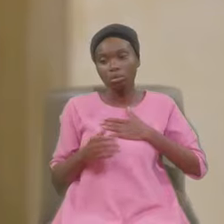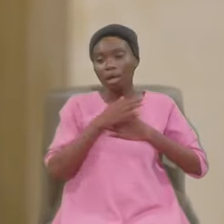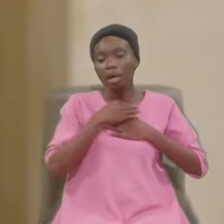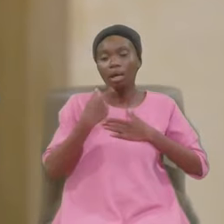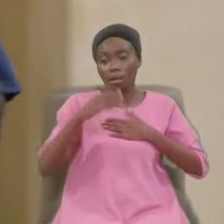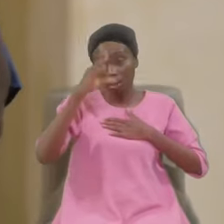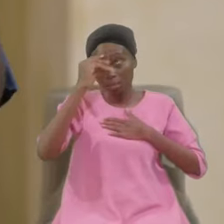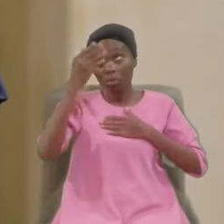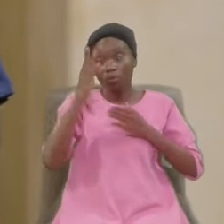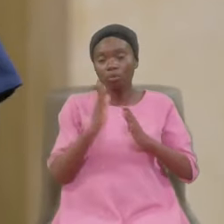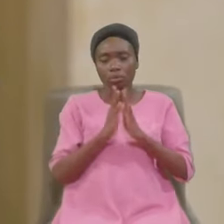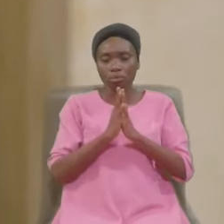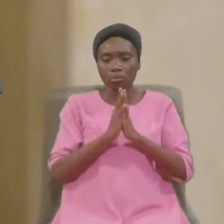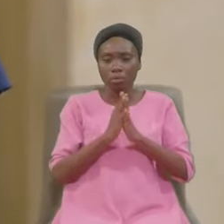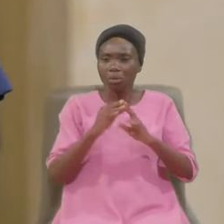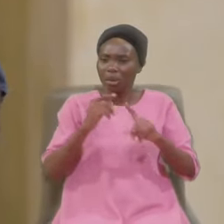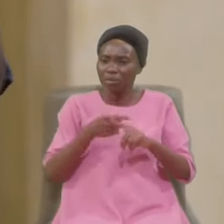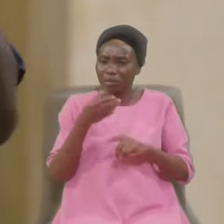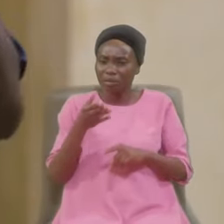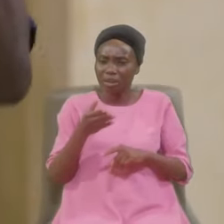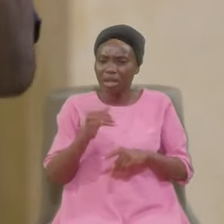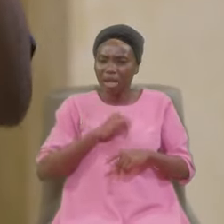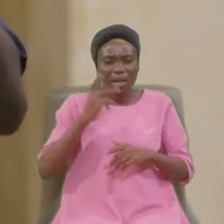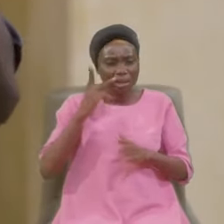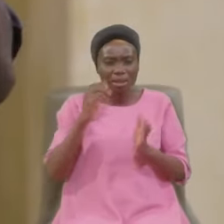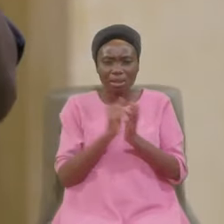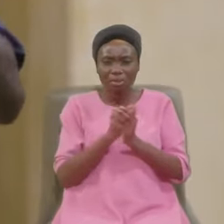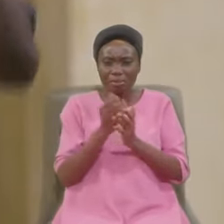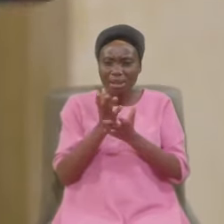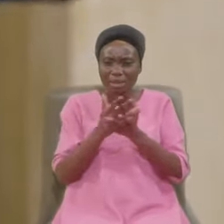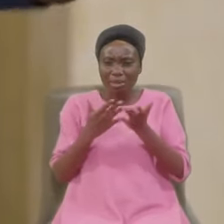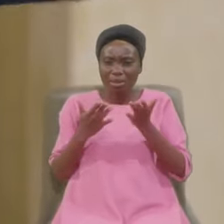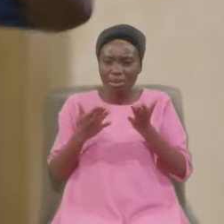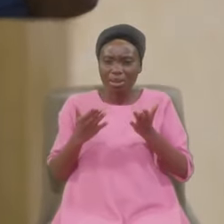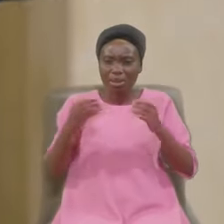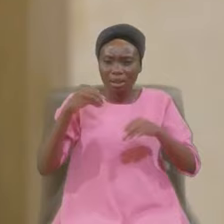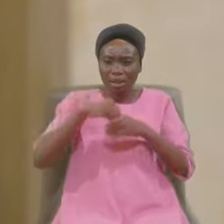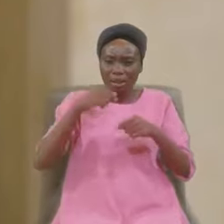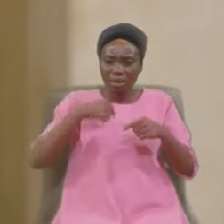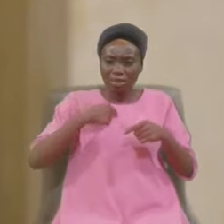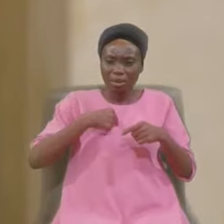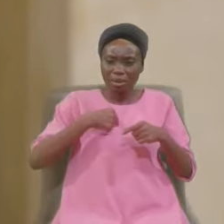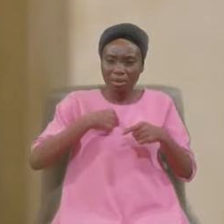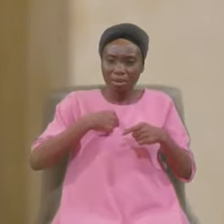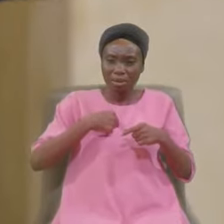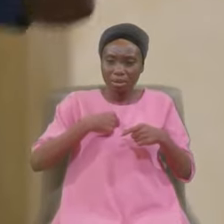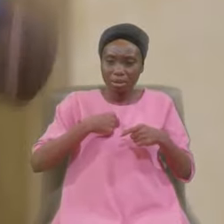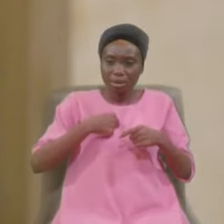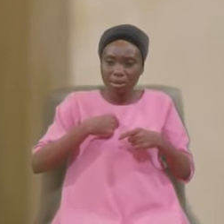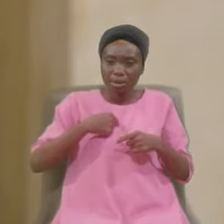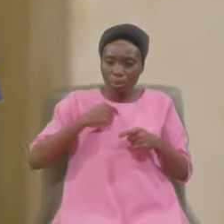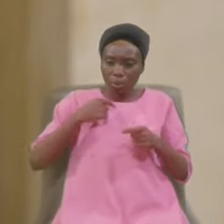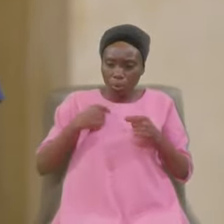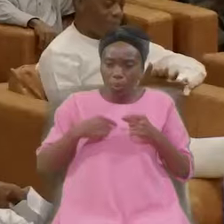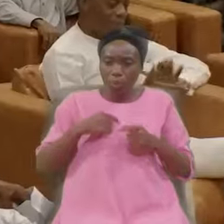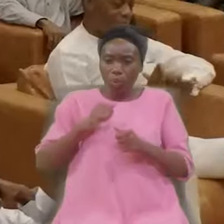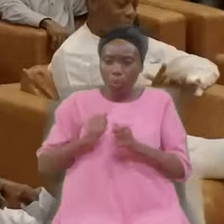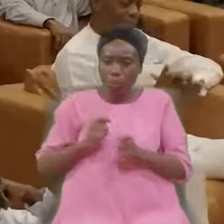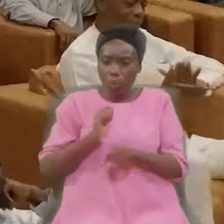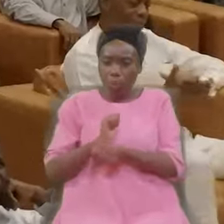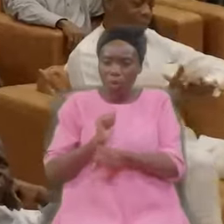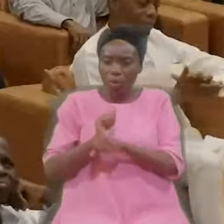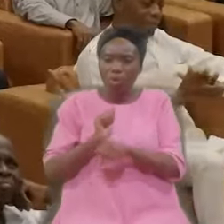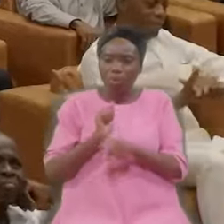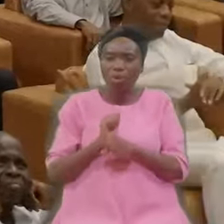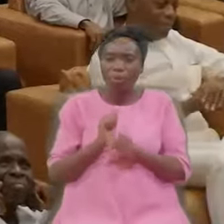man of God pray. From there, I see that something is changing, like something is inside me, like he's treating me somehow.